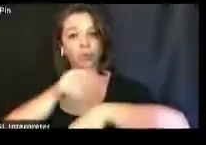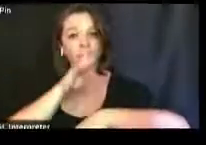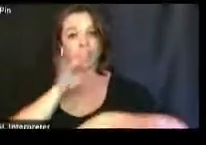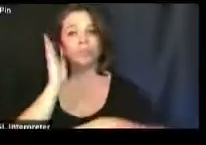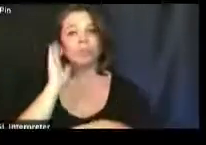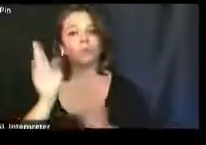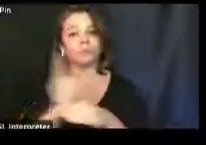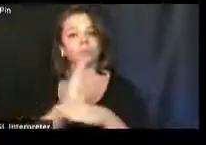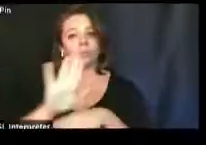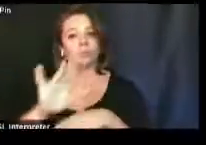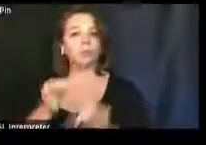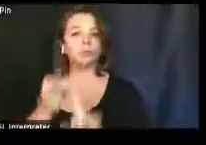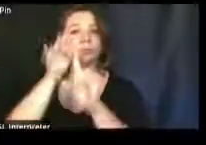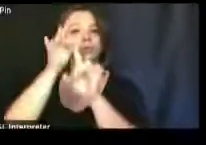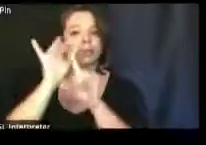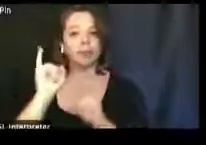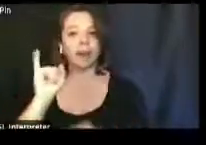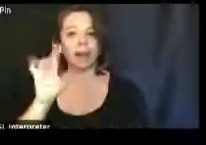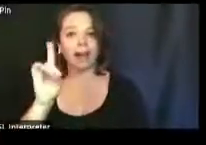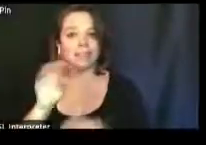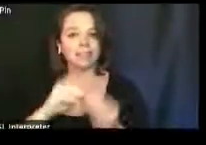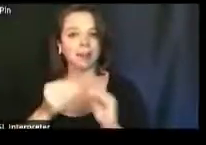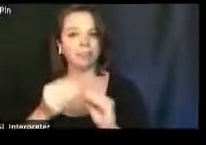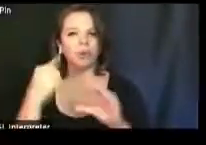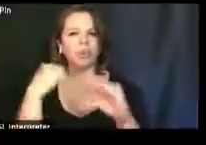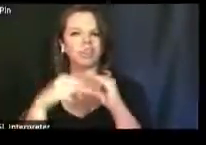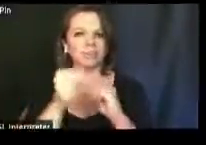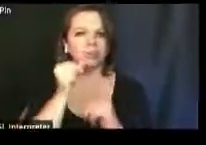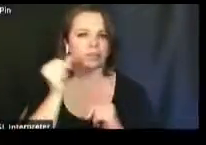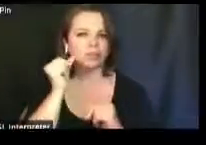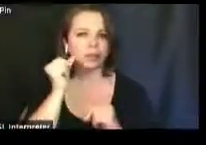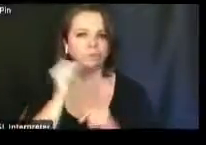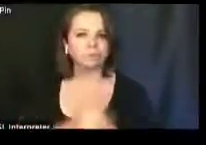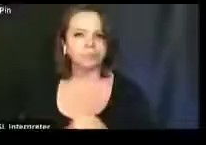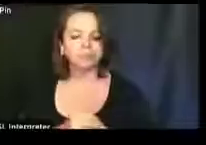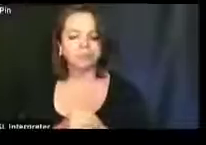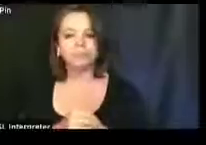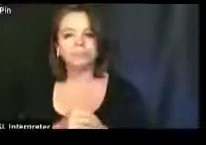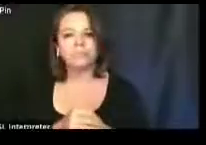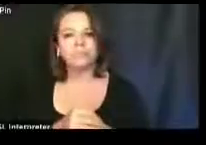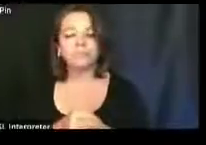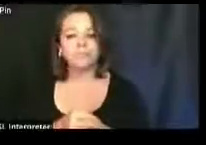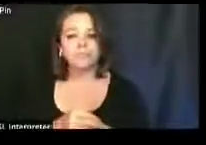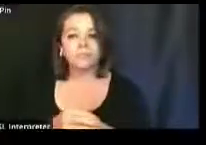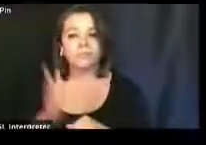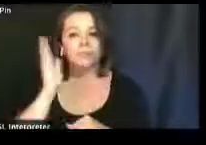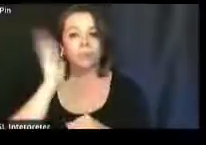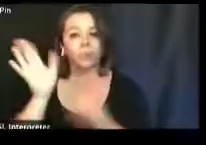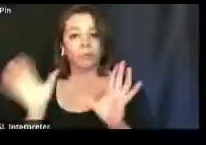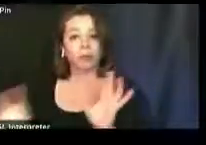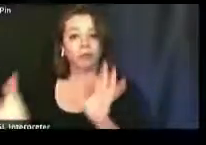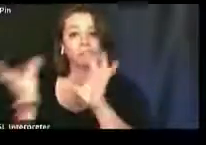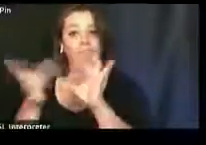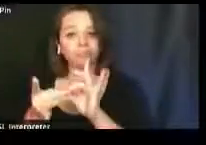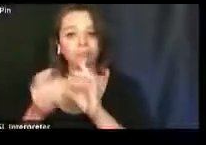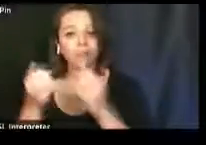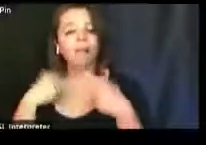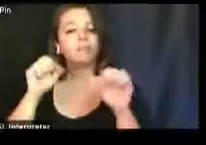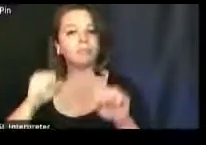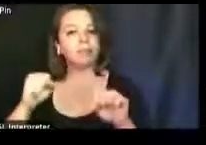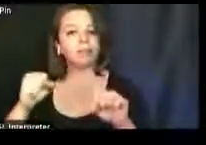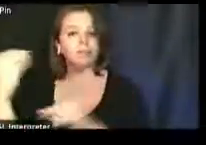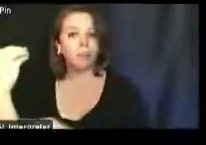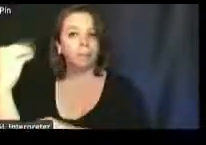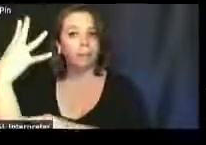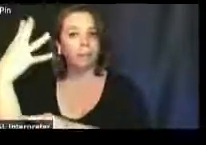ID number, which you were emailed yesterday. You will be reconnected to the session with the ability to enable your